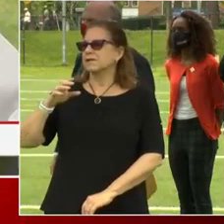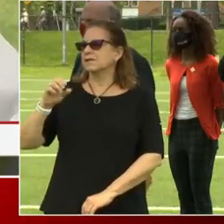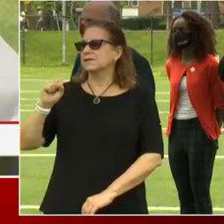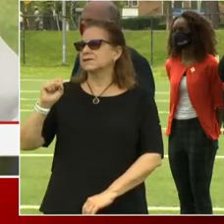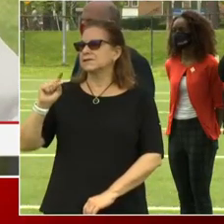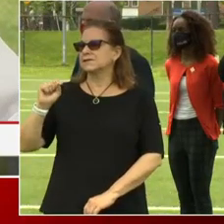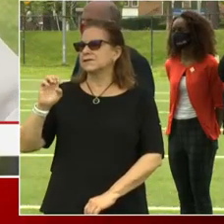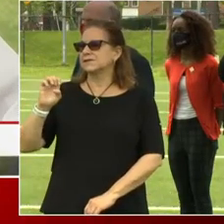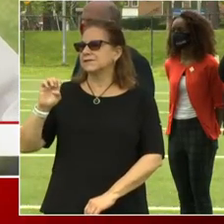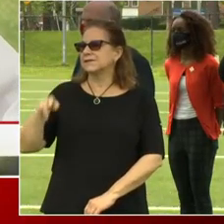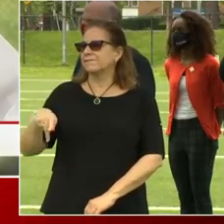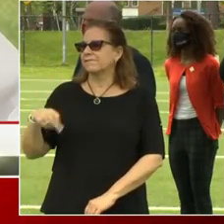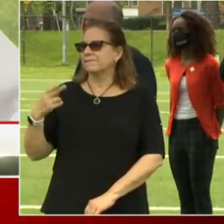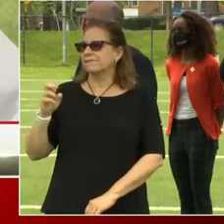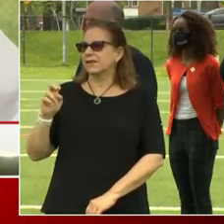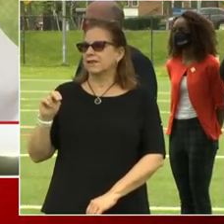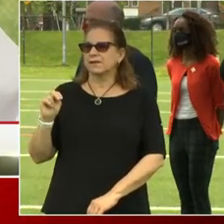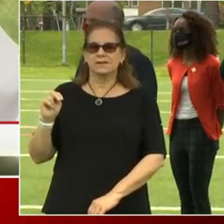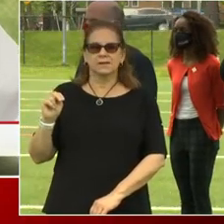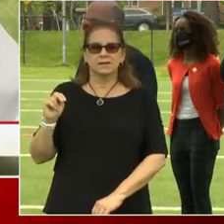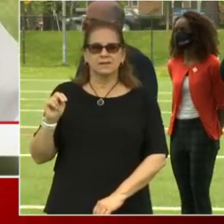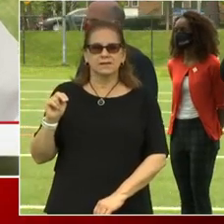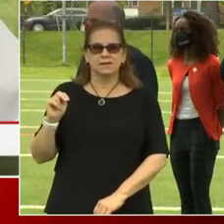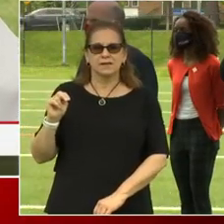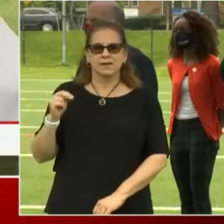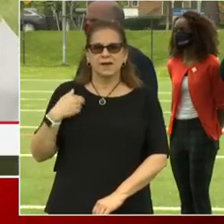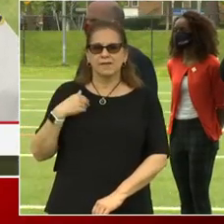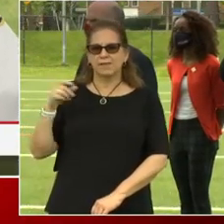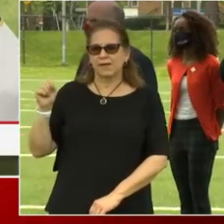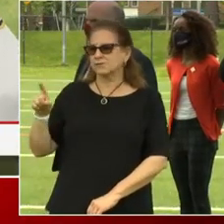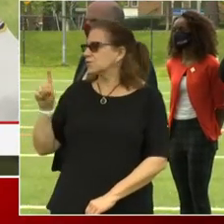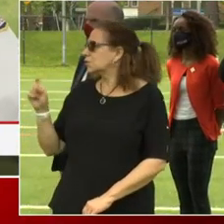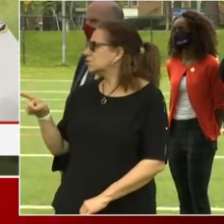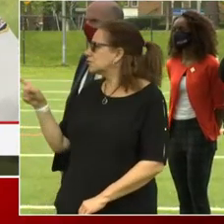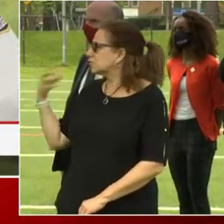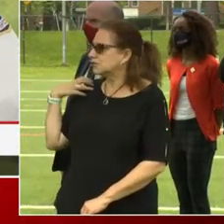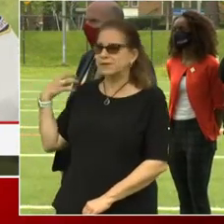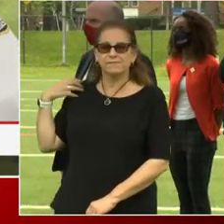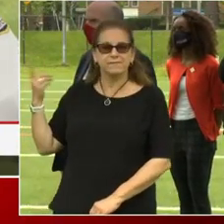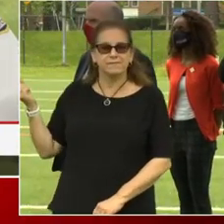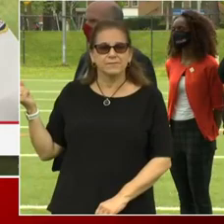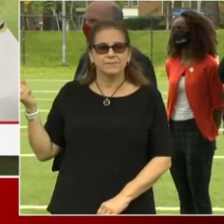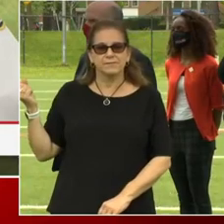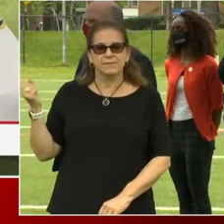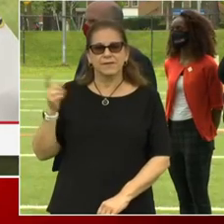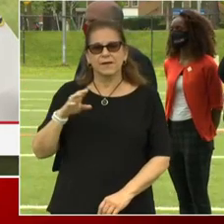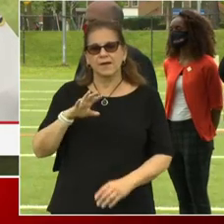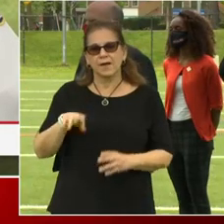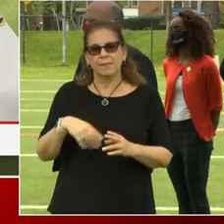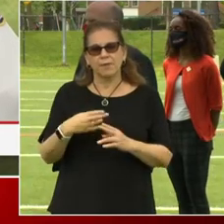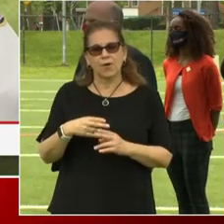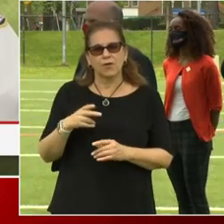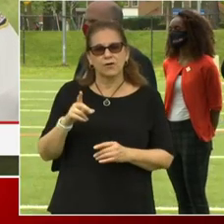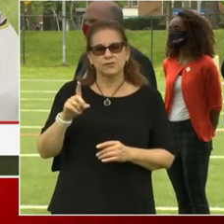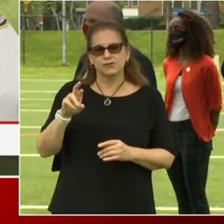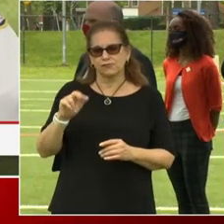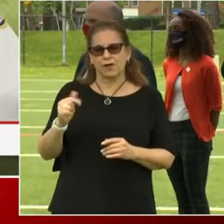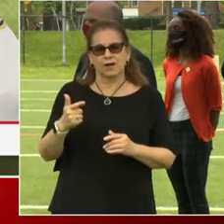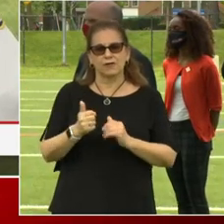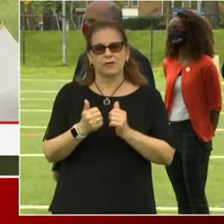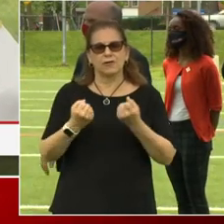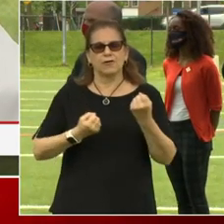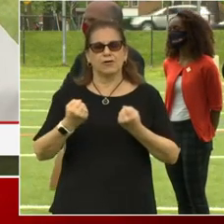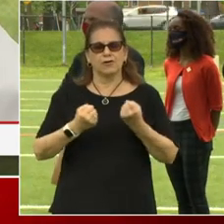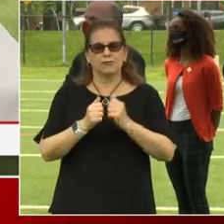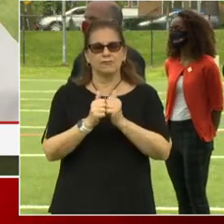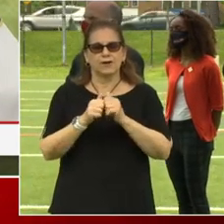Chief Conte, can we ask you separately? We've been reporting on the drag racing incident reported in Northeast DC. Yeah. For the residents there, can you please provide an update on